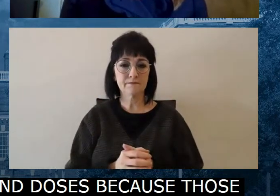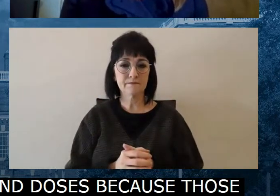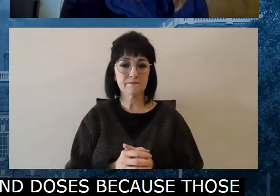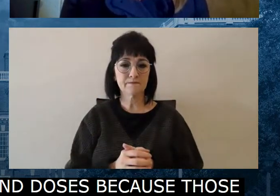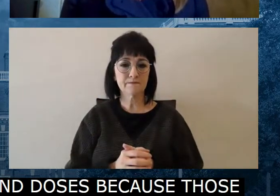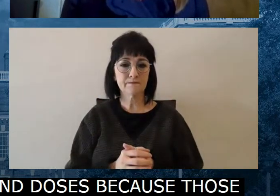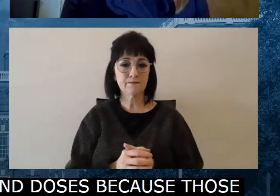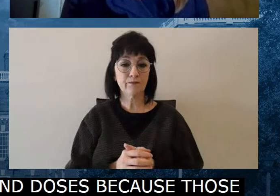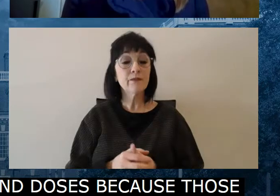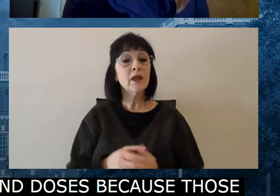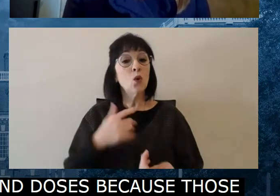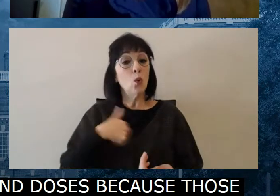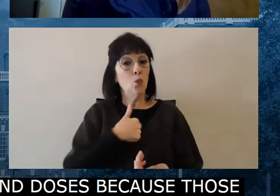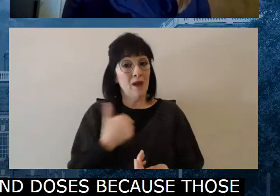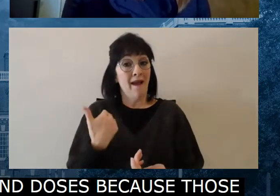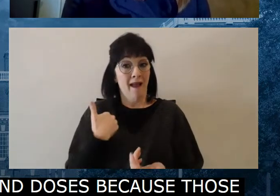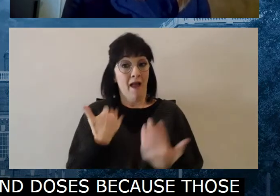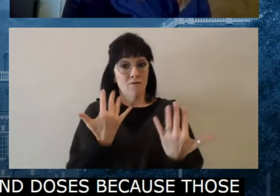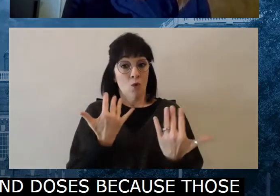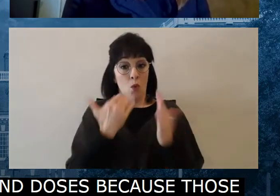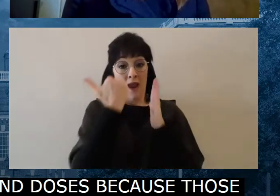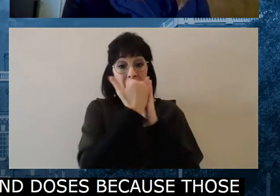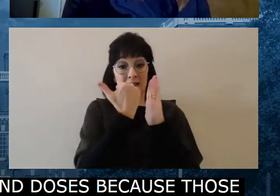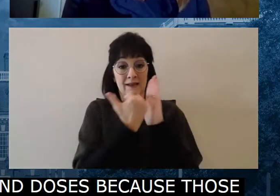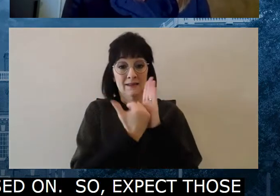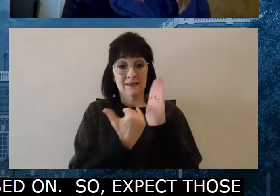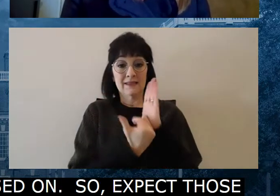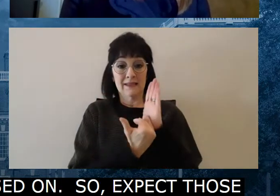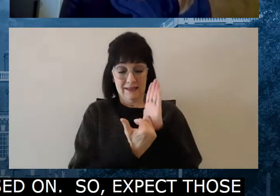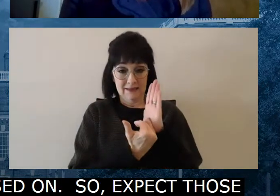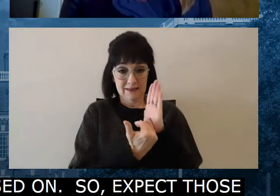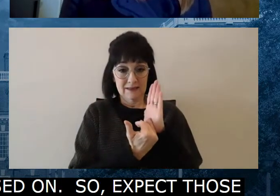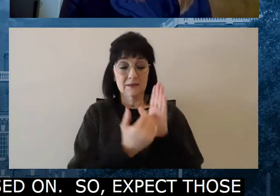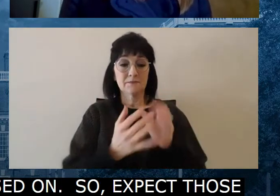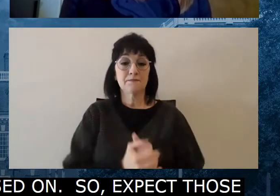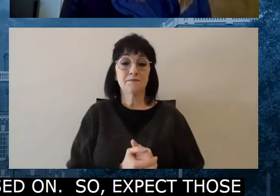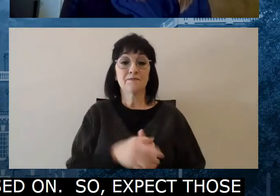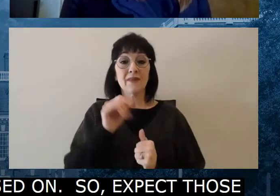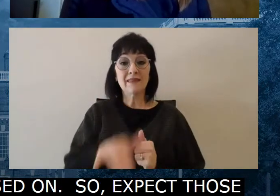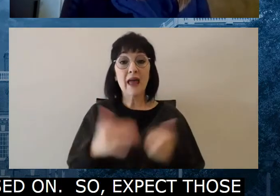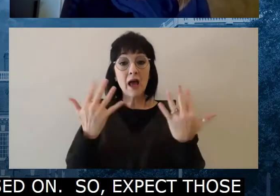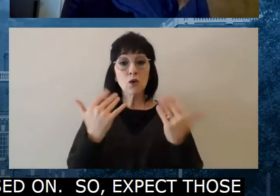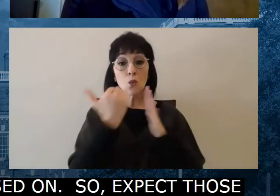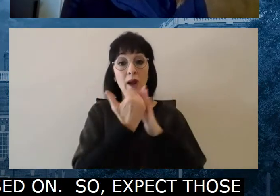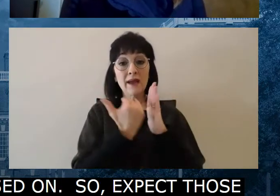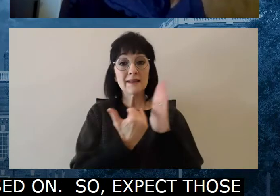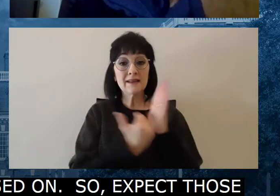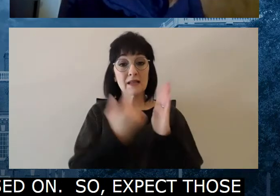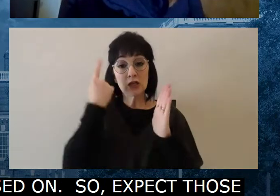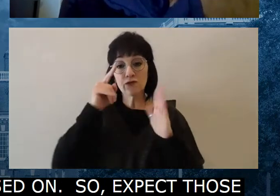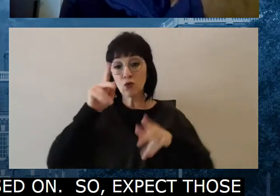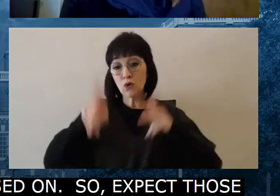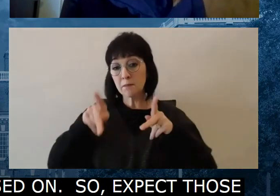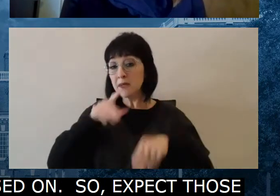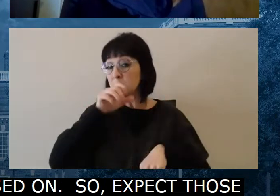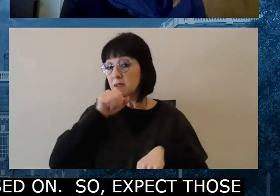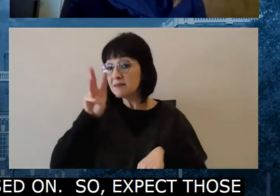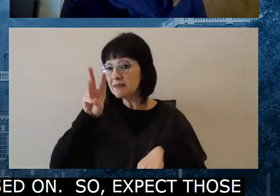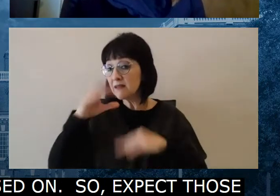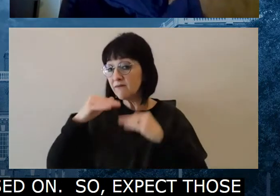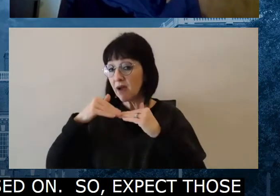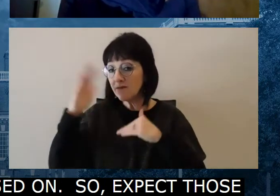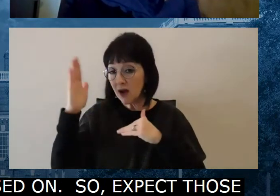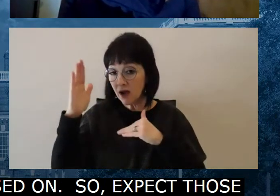Delawareans ages 65 plus interested in vaccination, we have 128